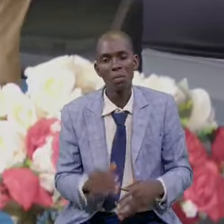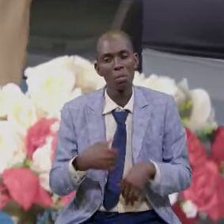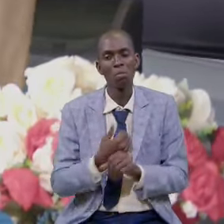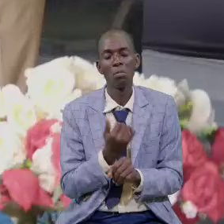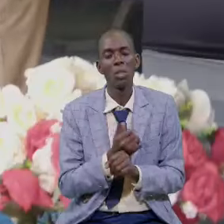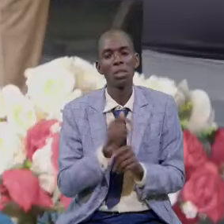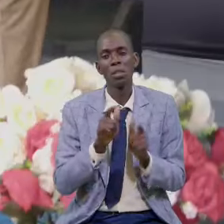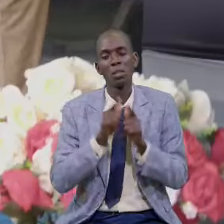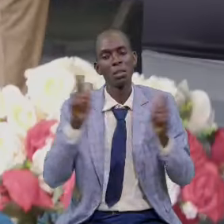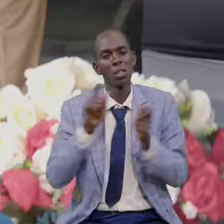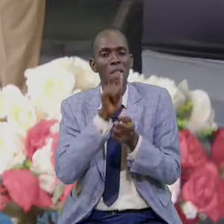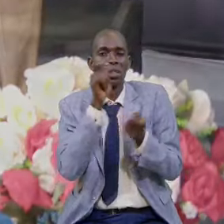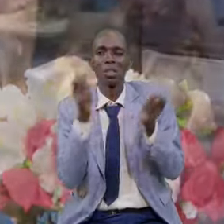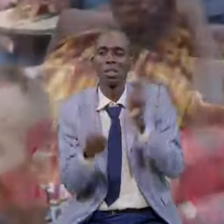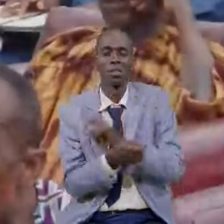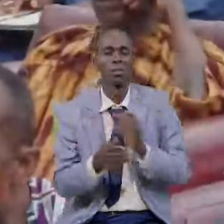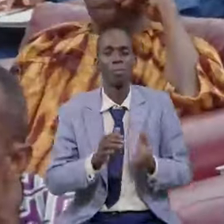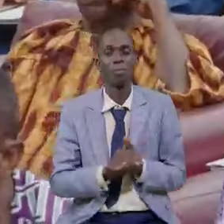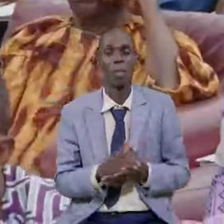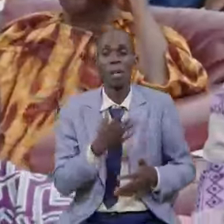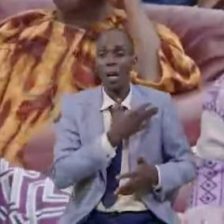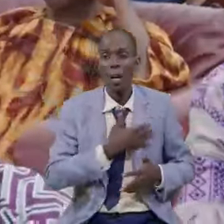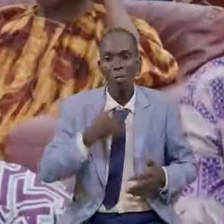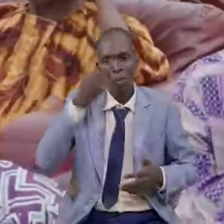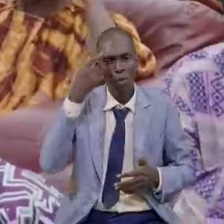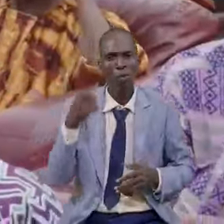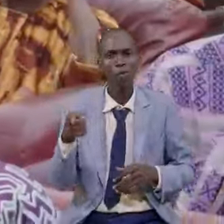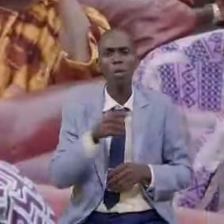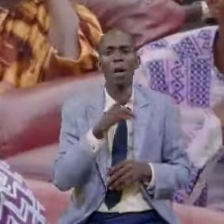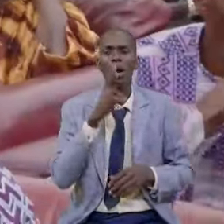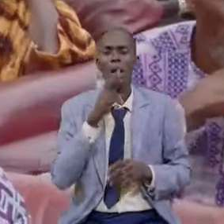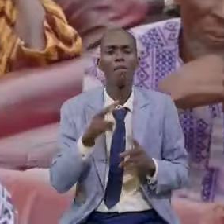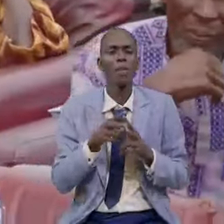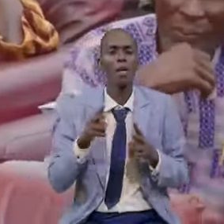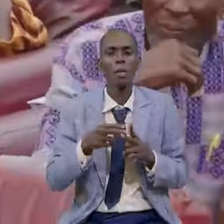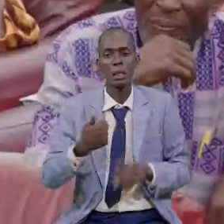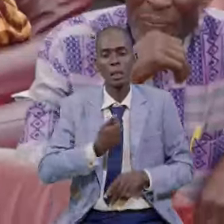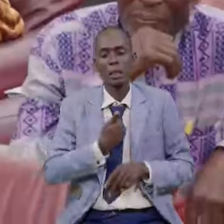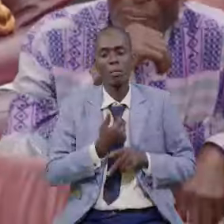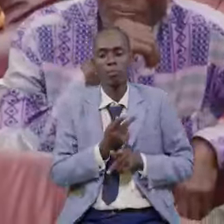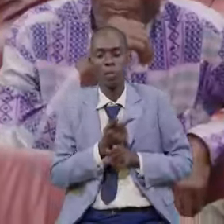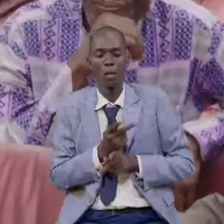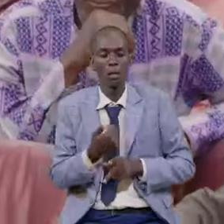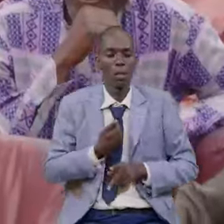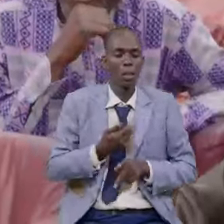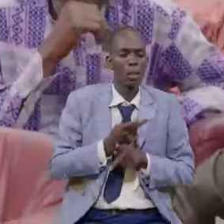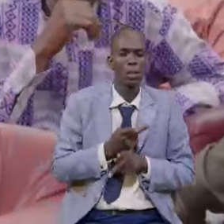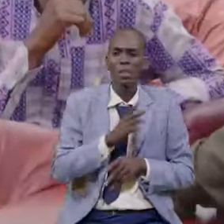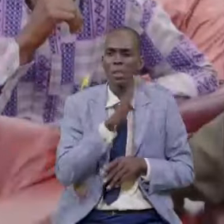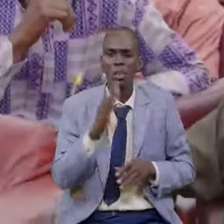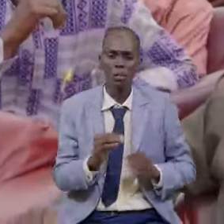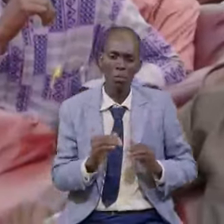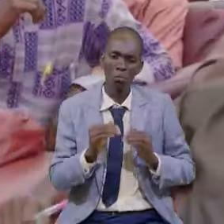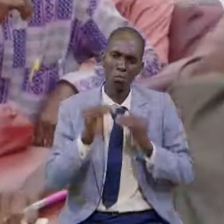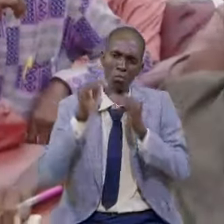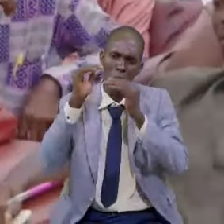self-conscious. And because of their self-consciousness, they don't go forth and appear to endanger their